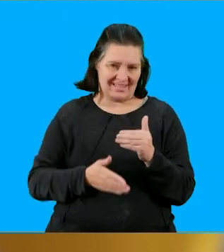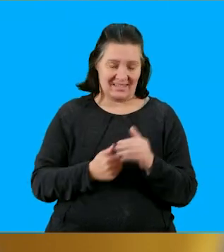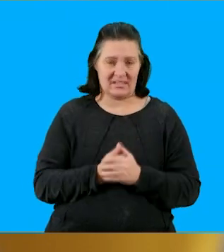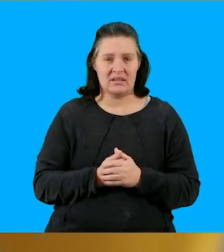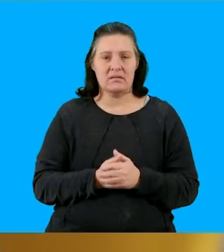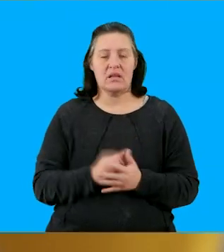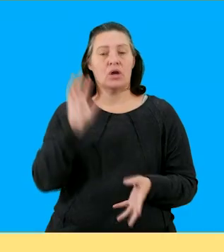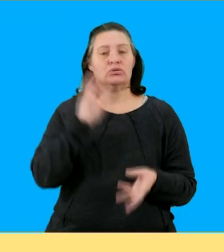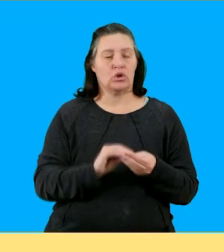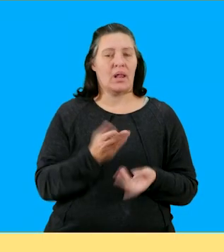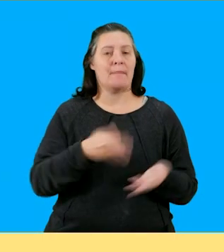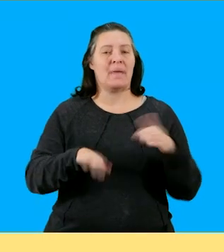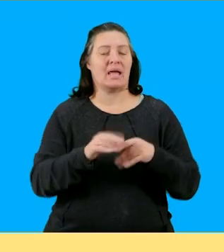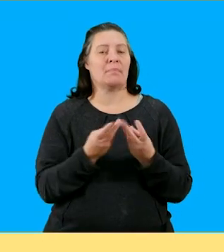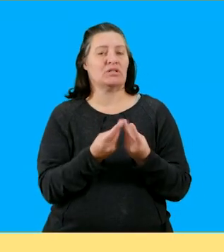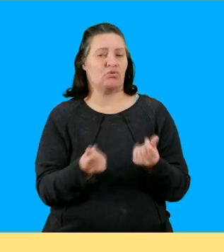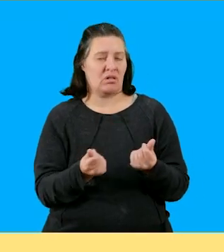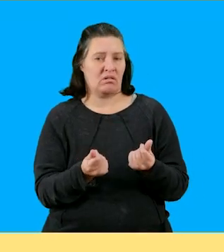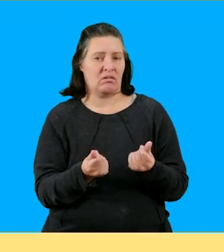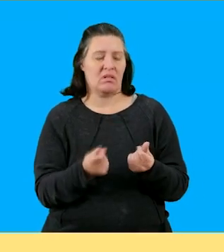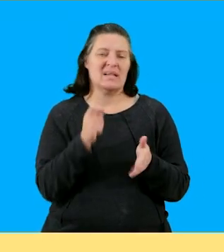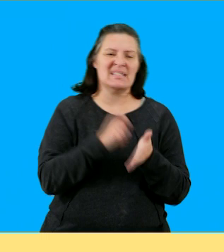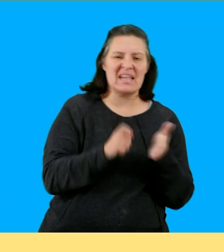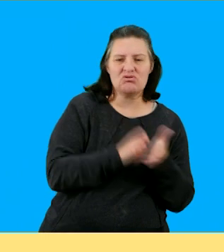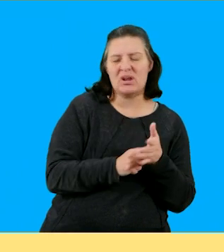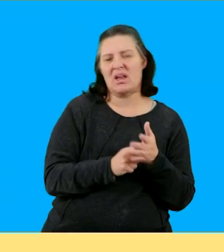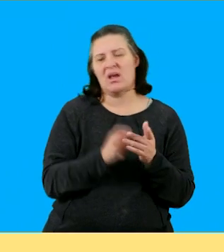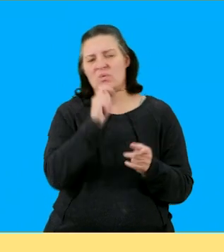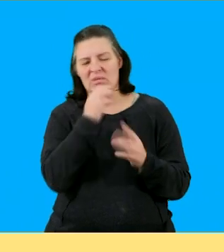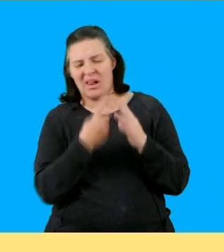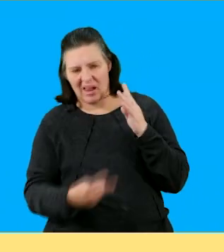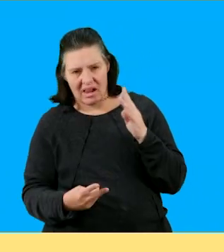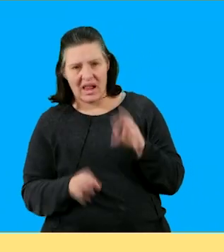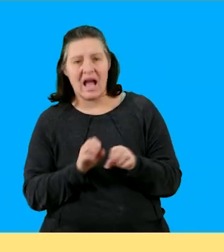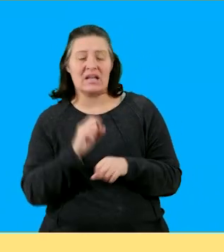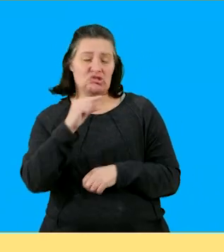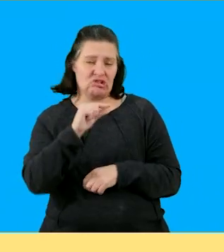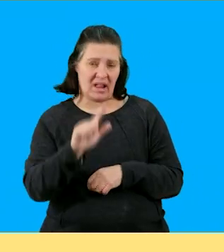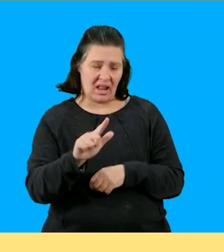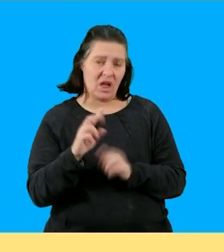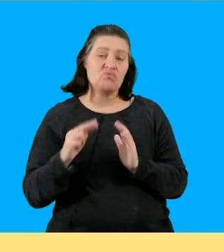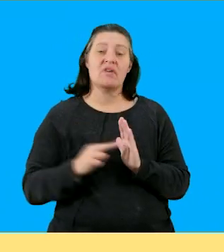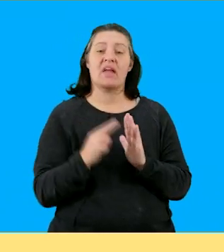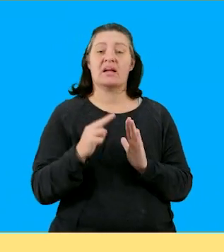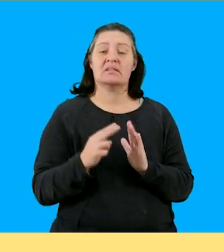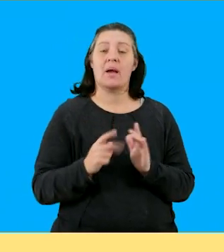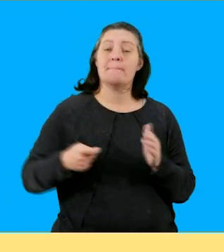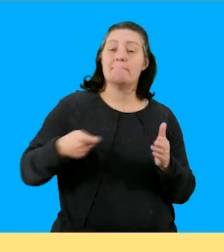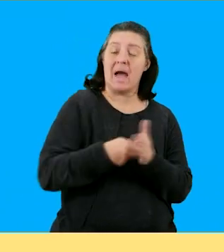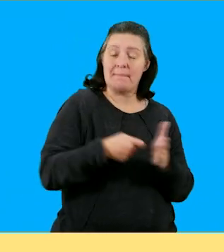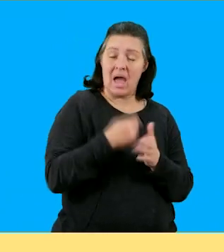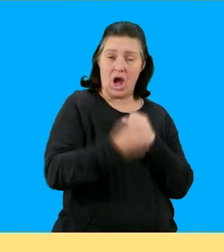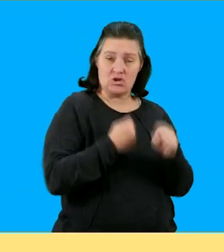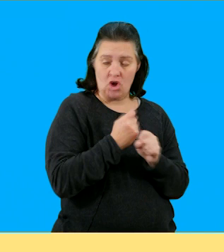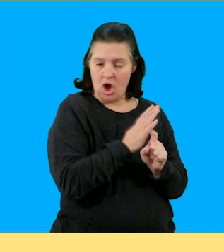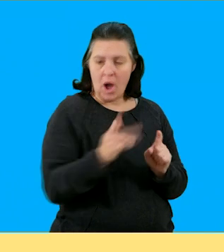period. The total of packing material, stationery and consumable stores in the general ledger reflects their value